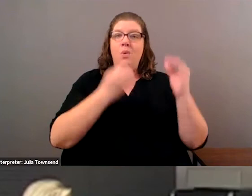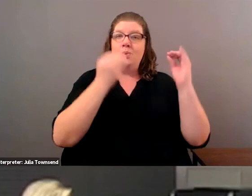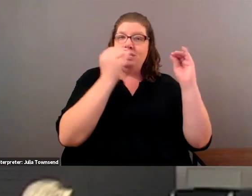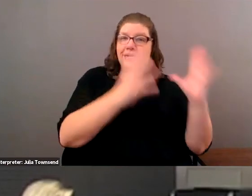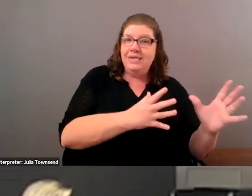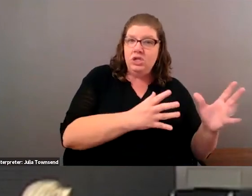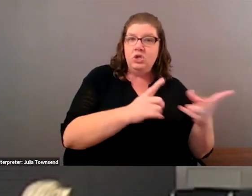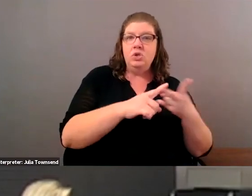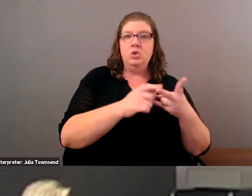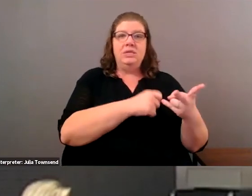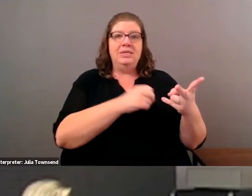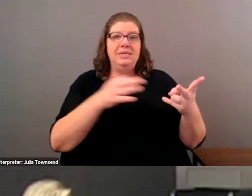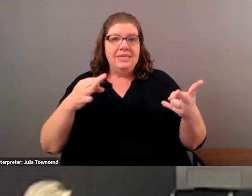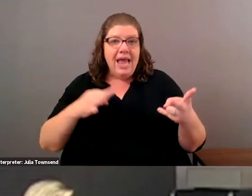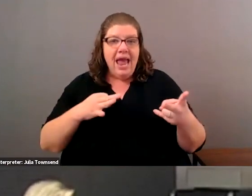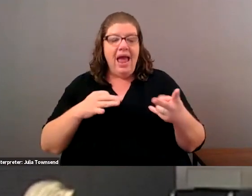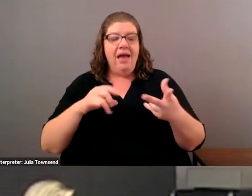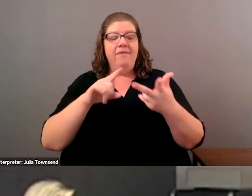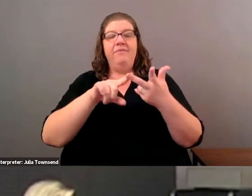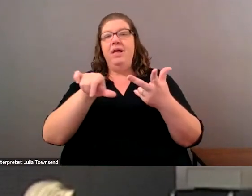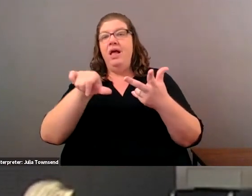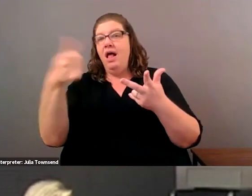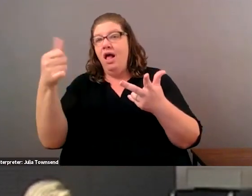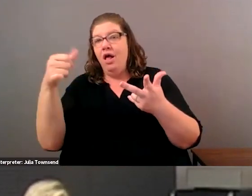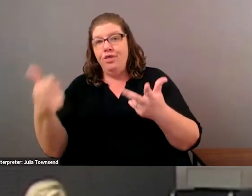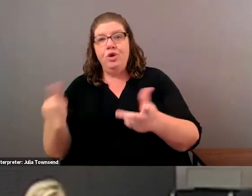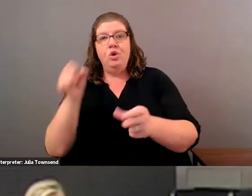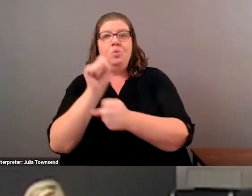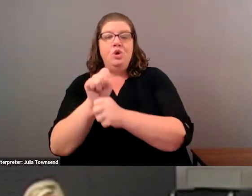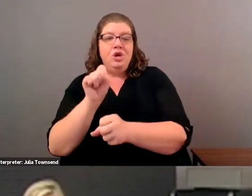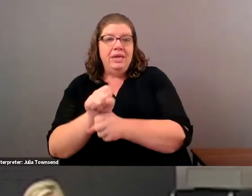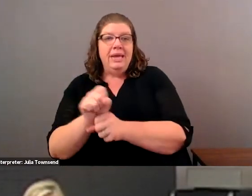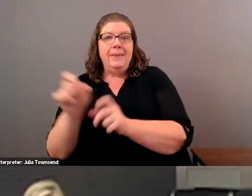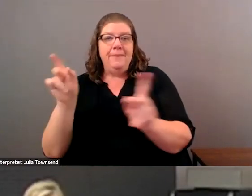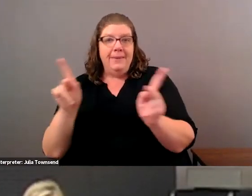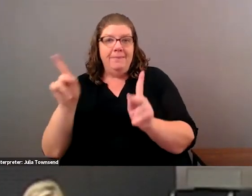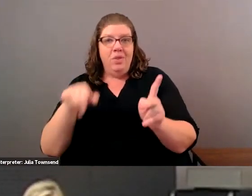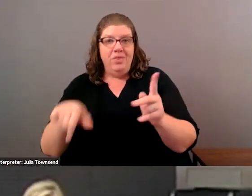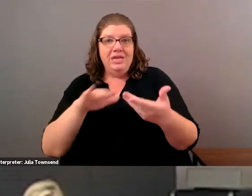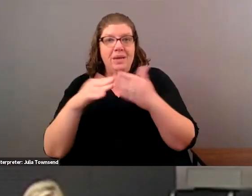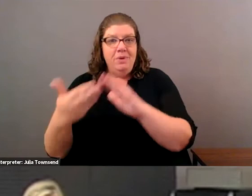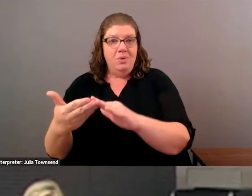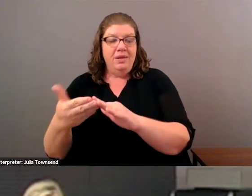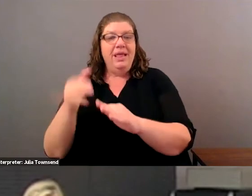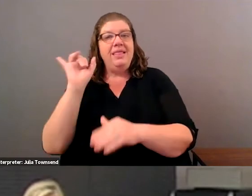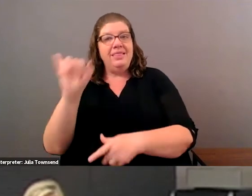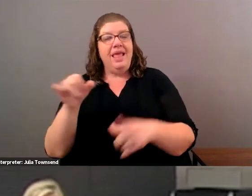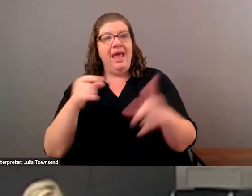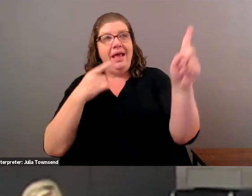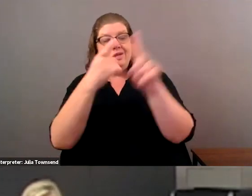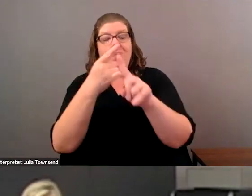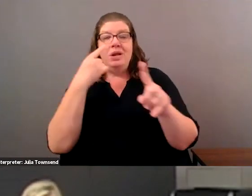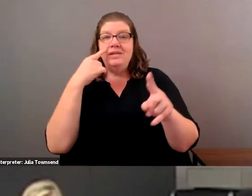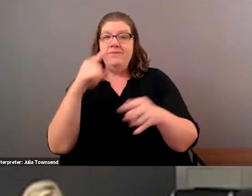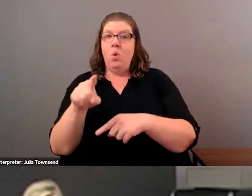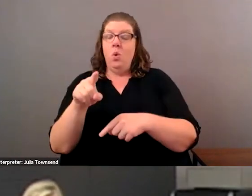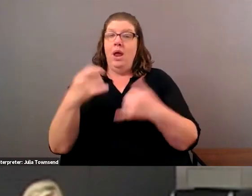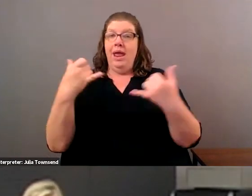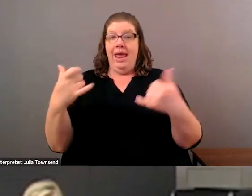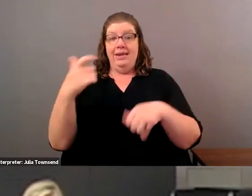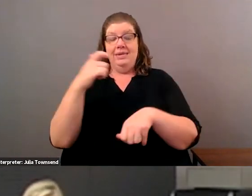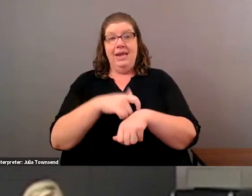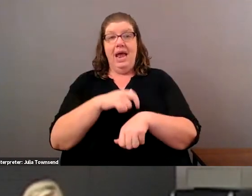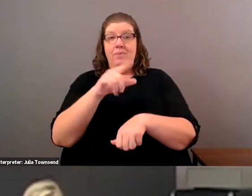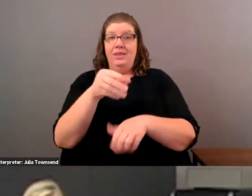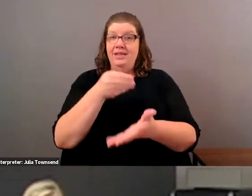our staffs, house other working people in this community, and that's what we need it for at a time when these funds are